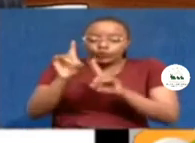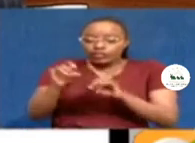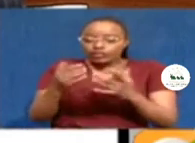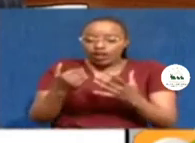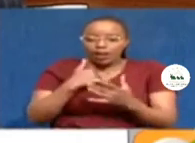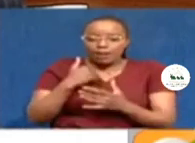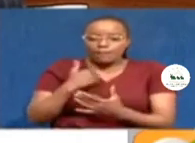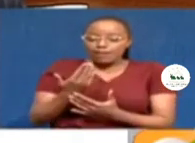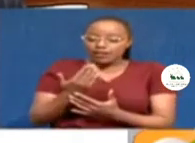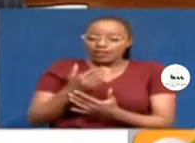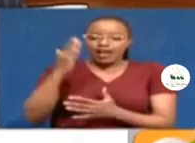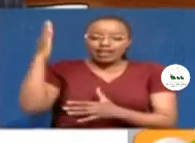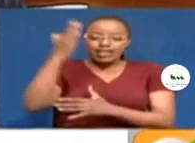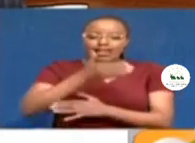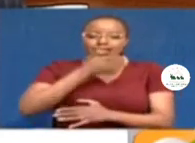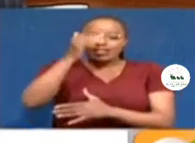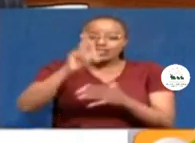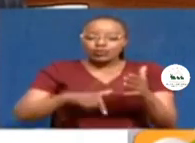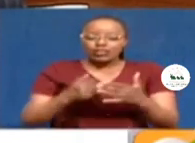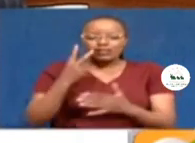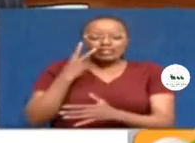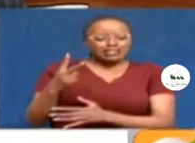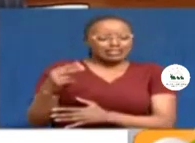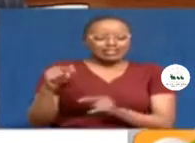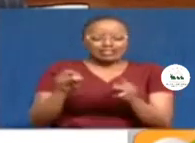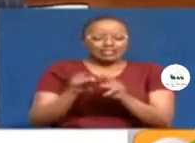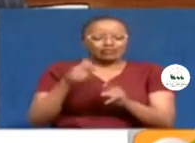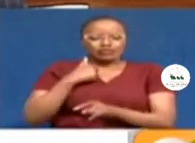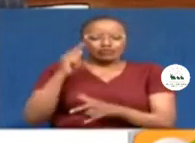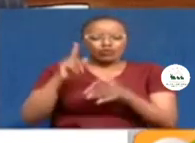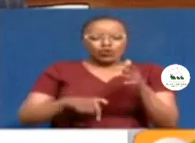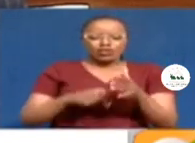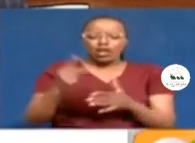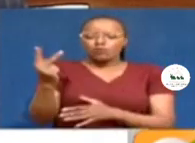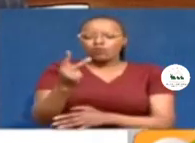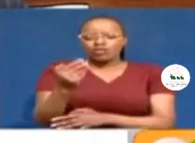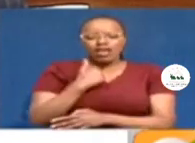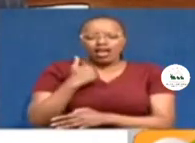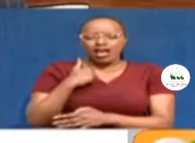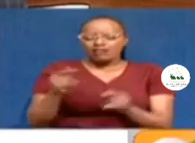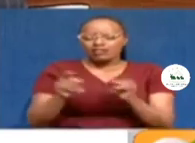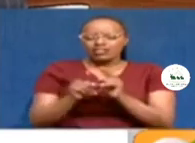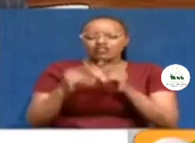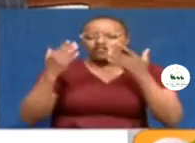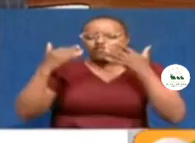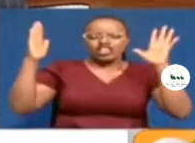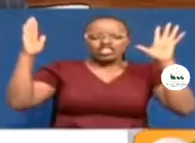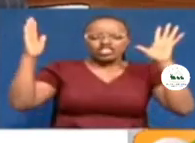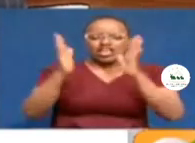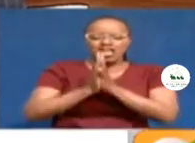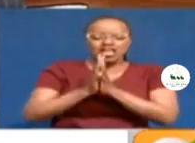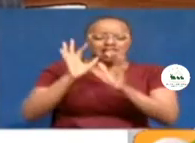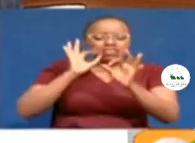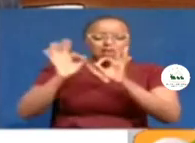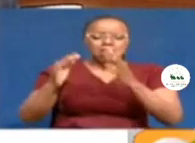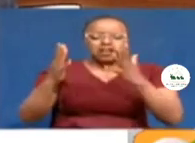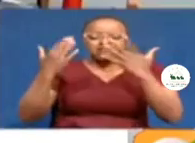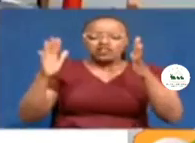My direct answer is, it would appear to me that they have crossed the Rubicon and burnt their